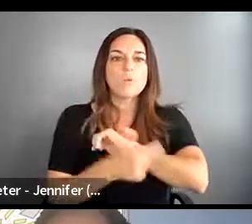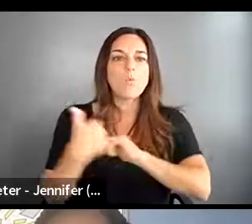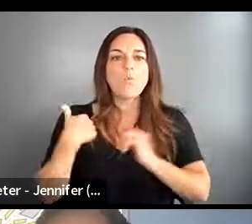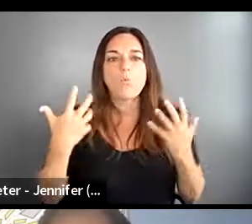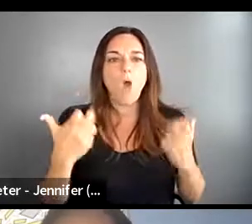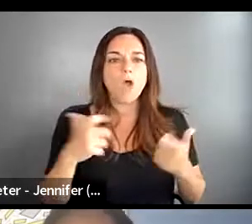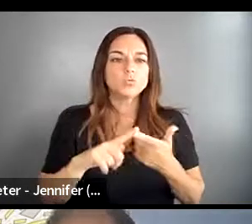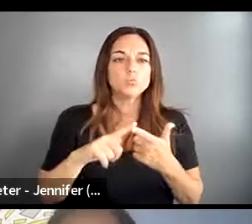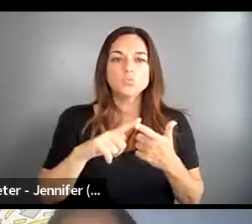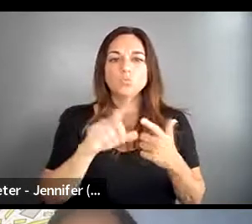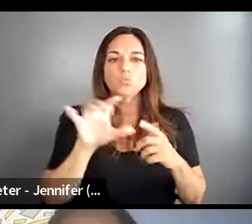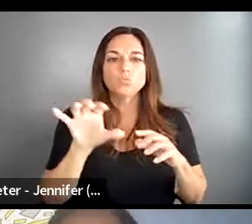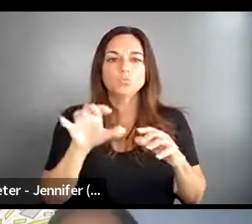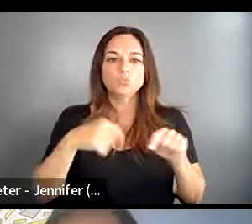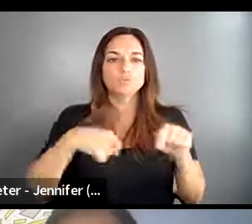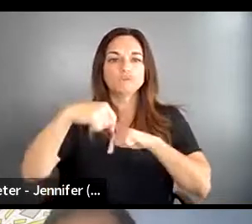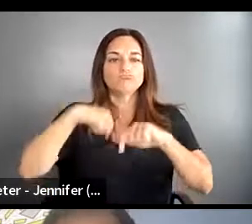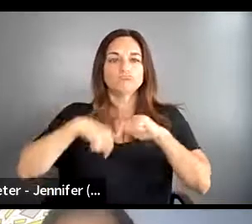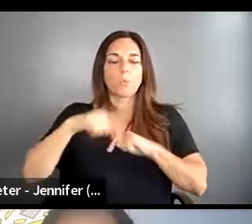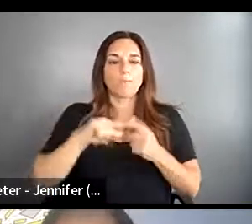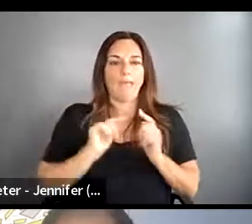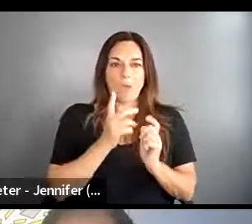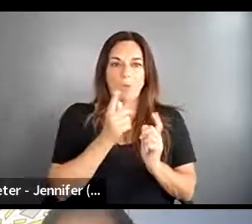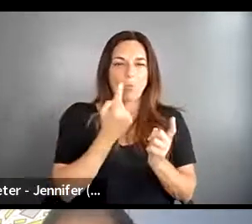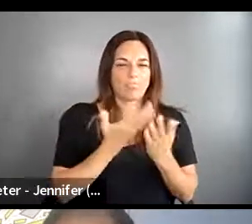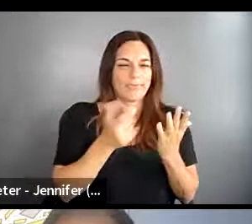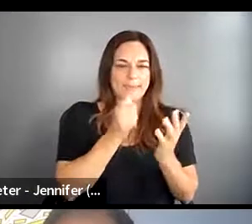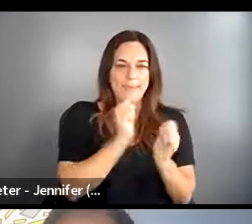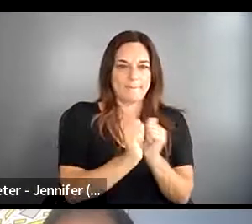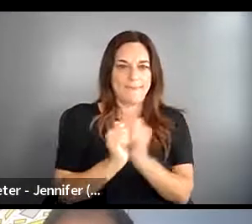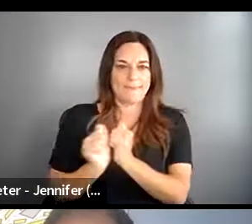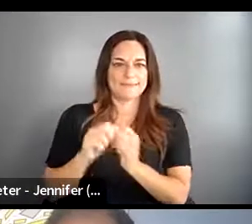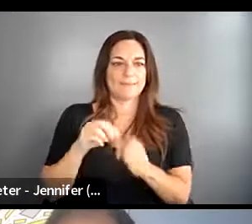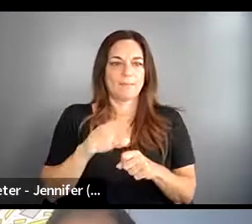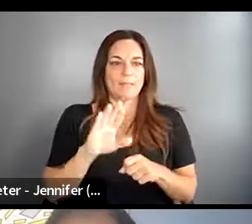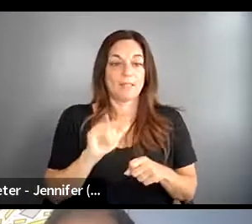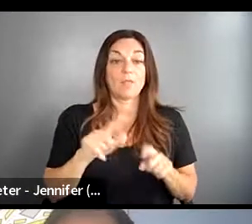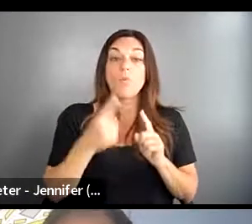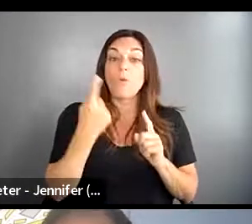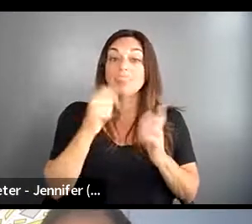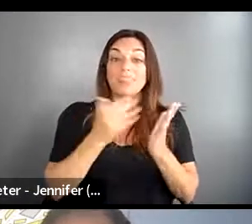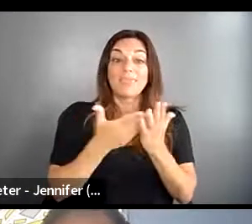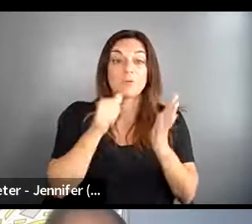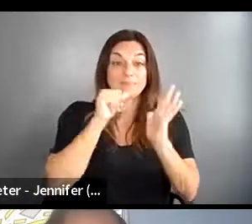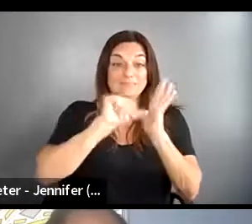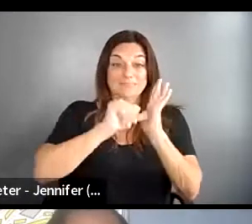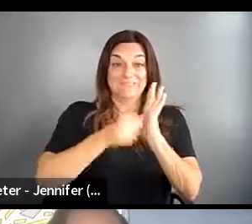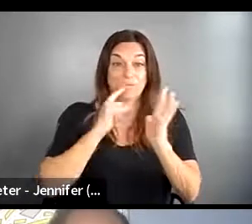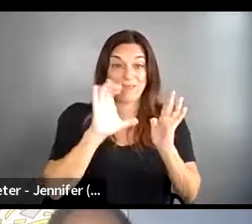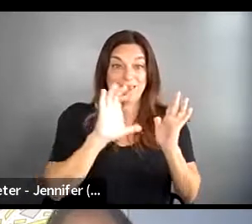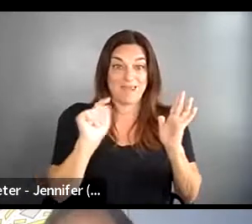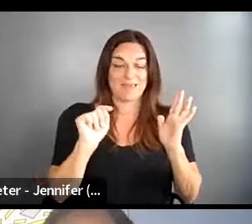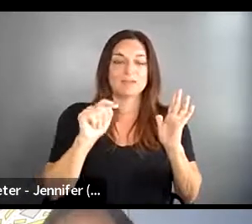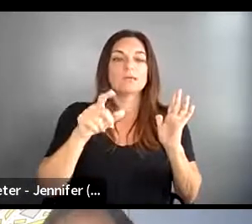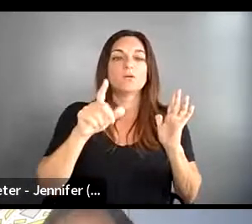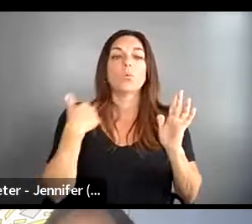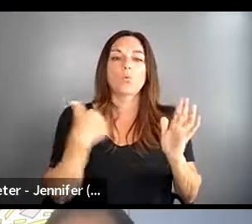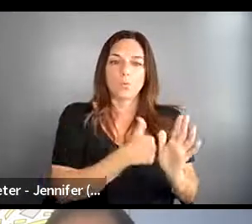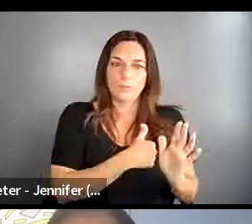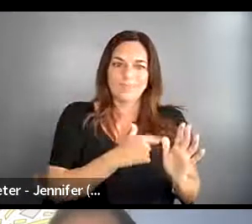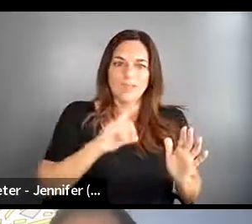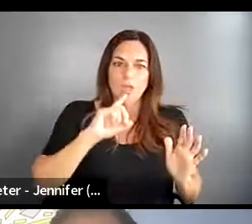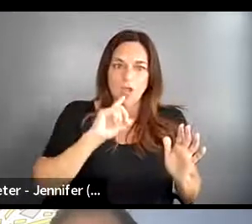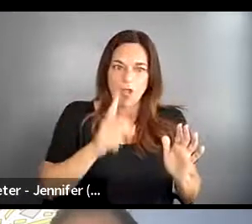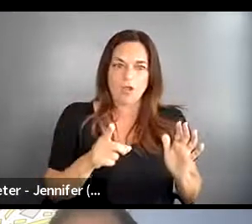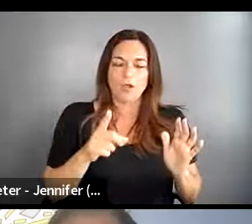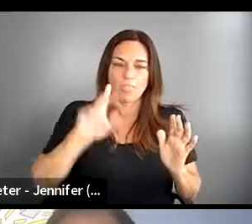that bill. One thing I want to highlight from a super high policy level for Connecticut is that the